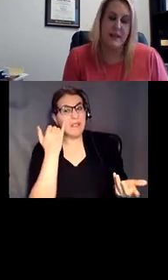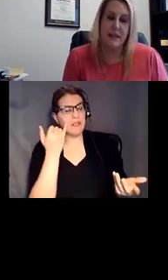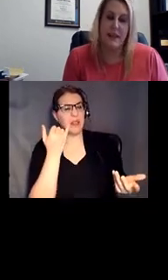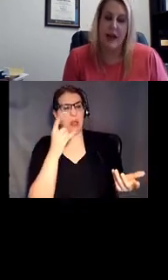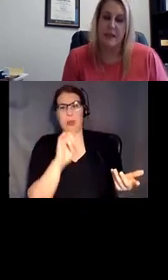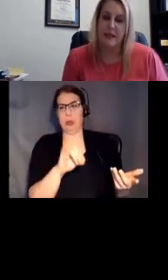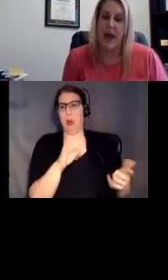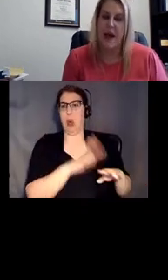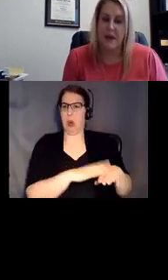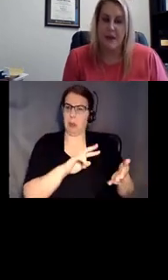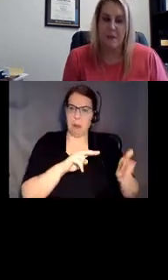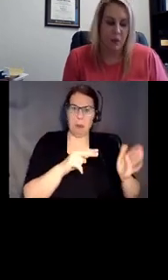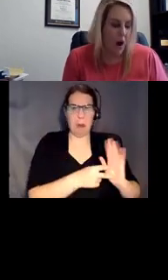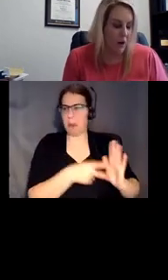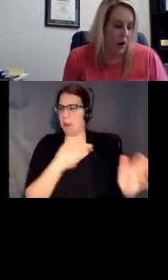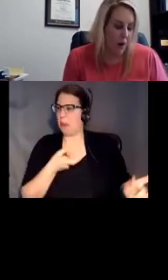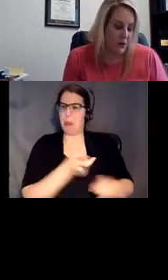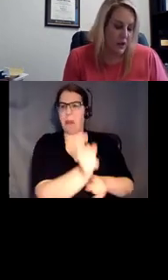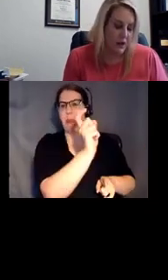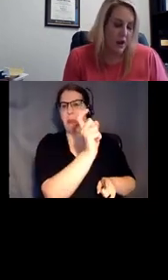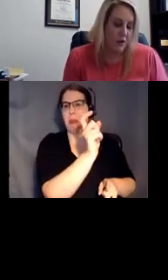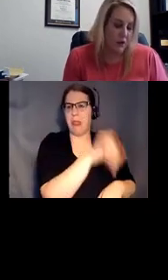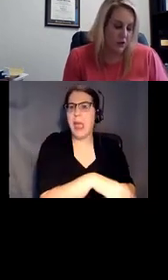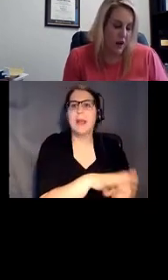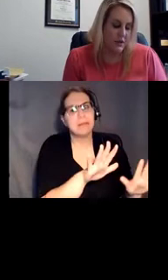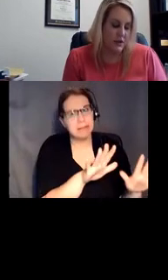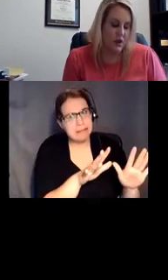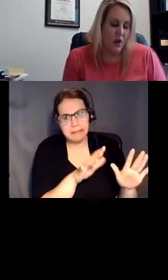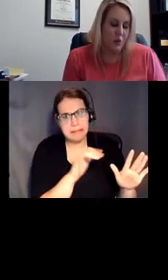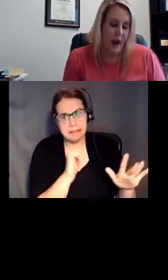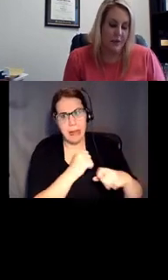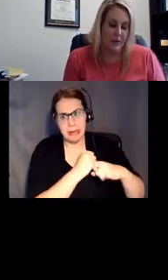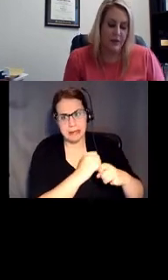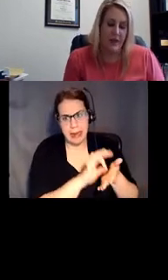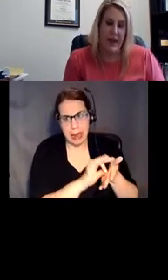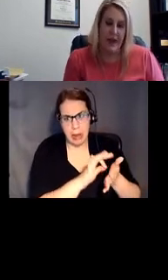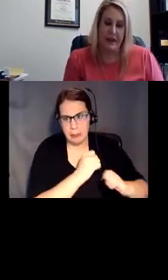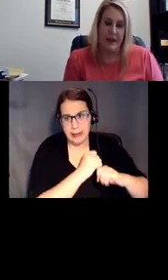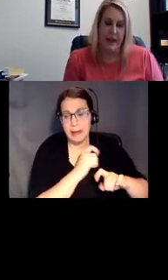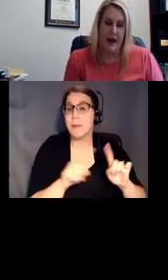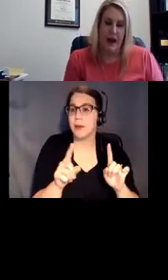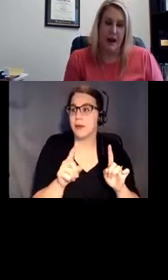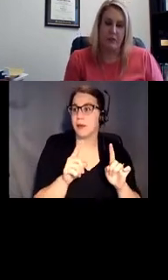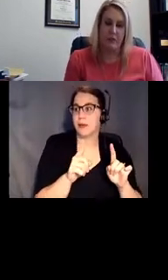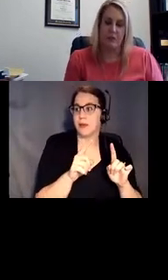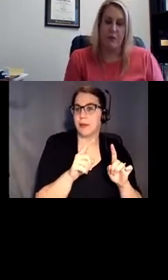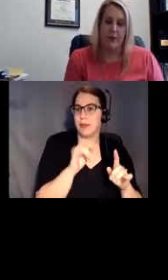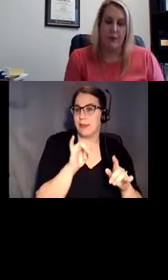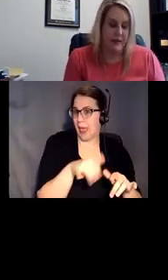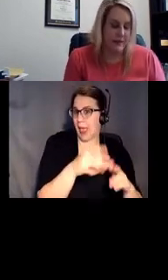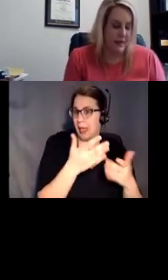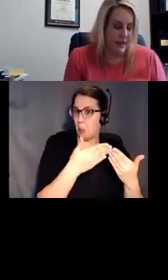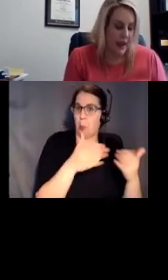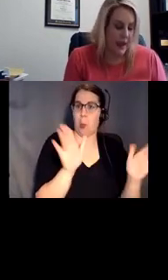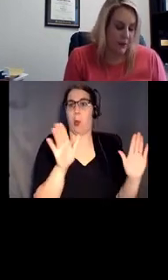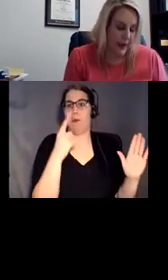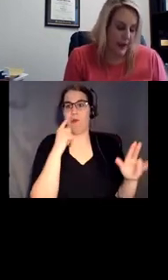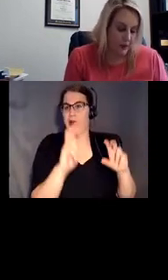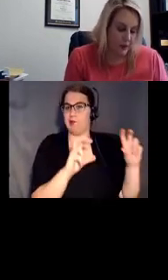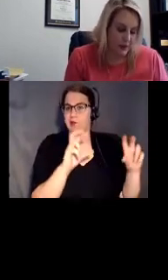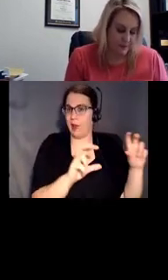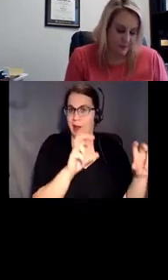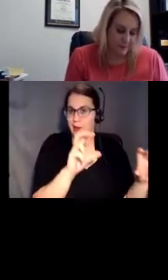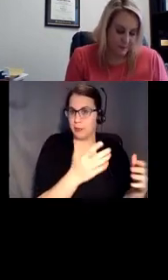But that may be a broader option for trusts rather than the